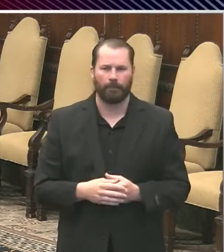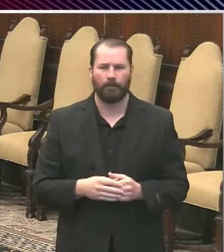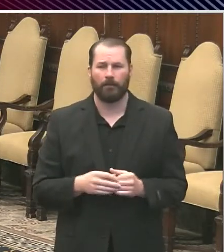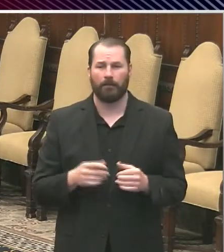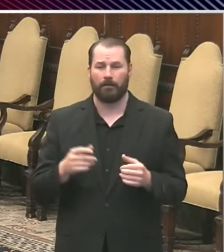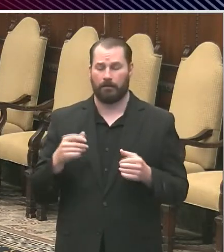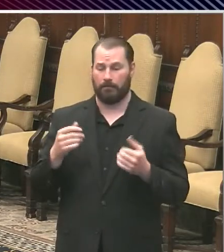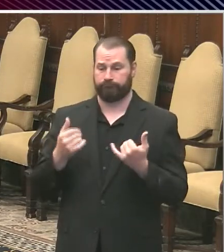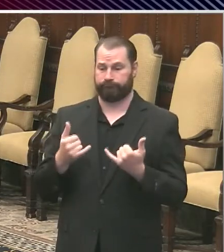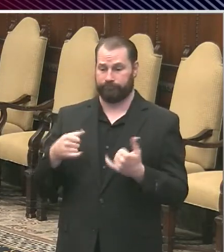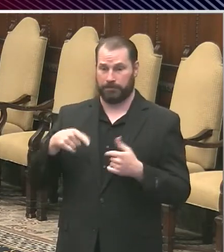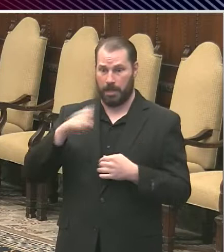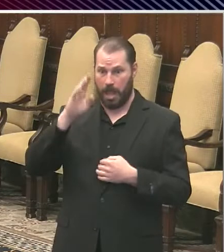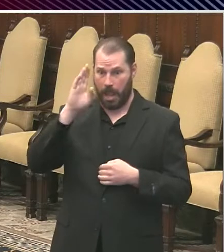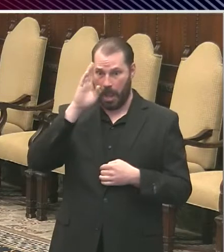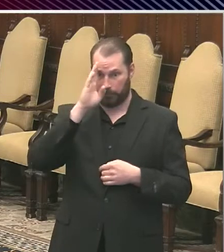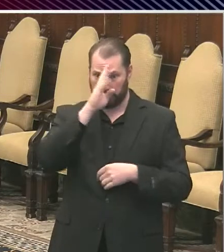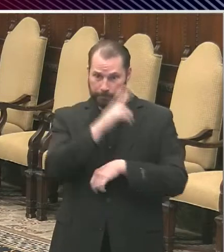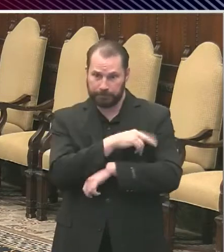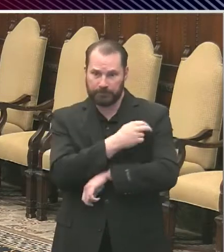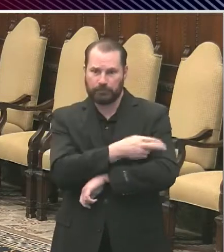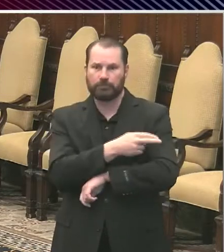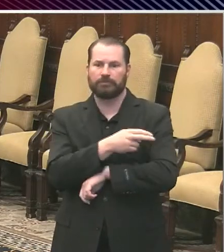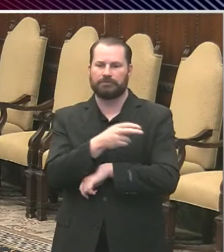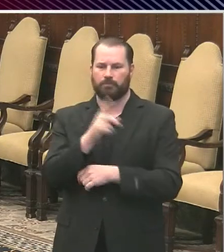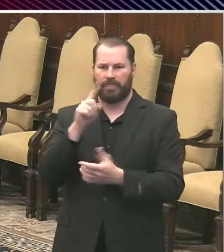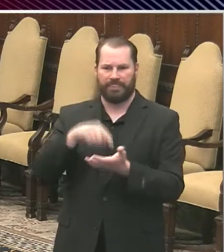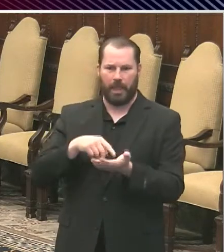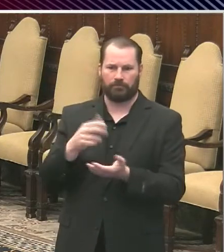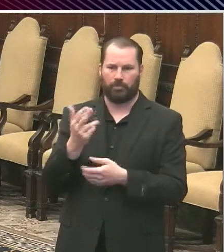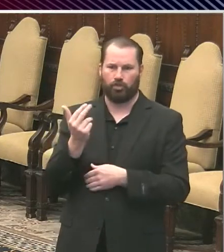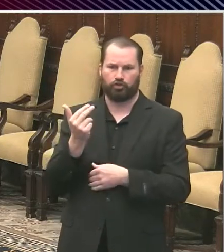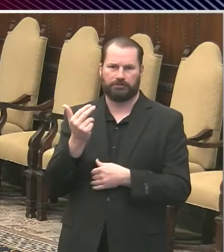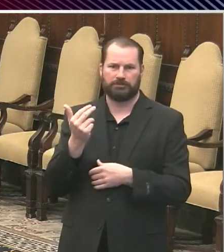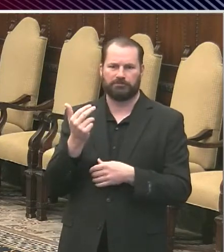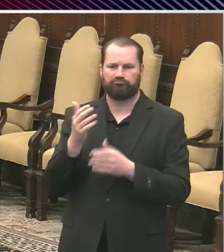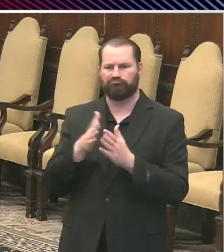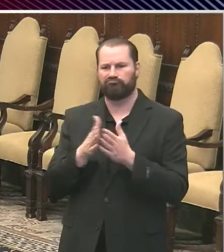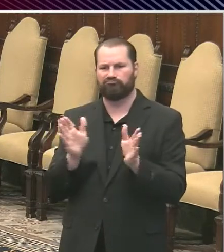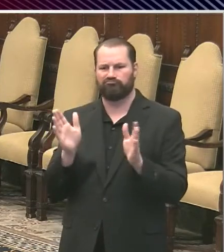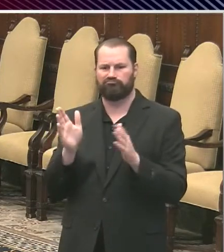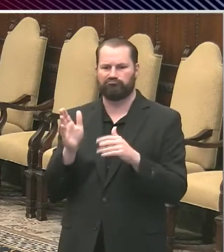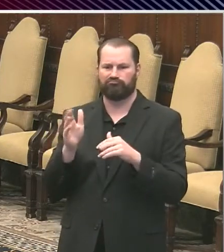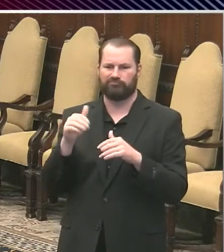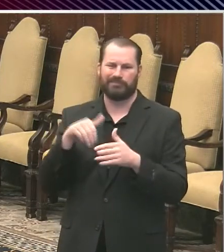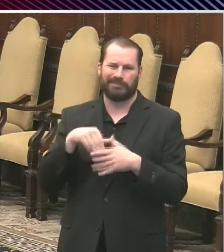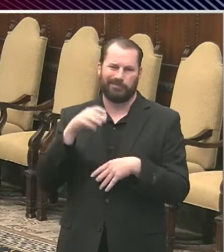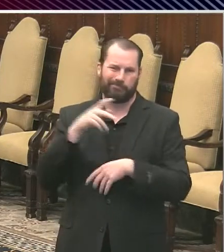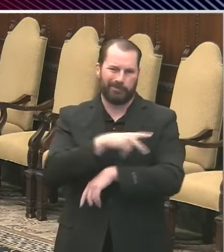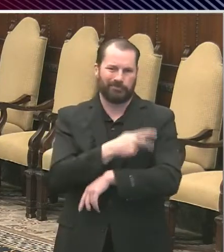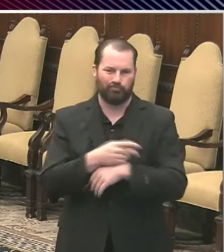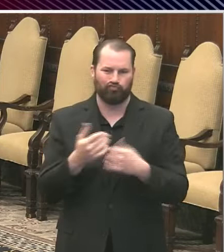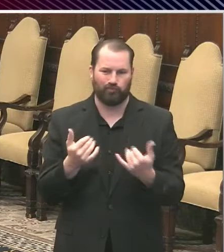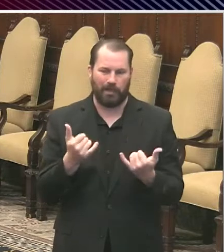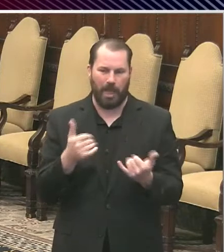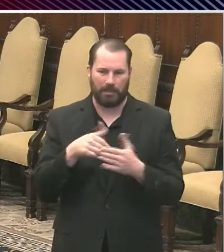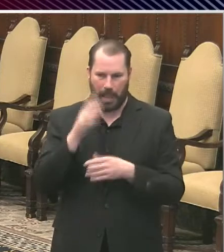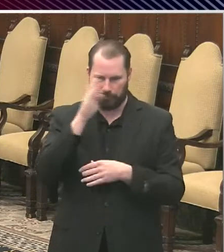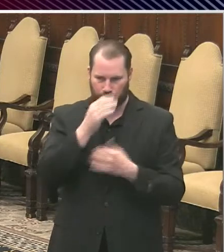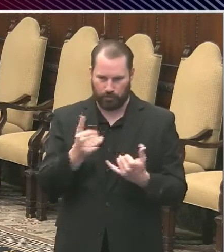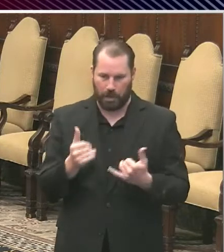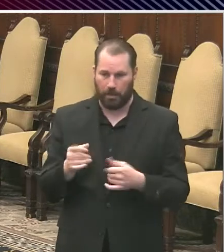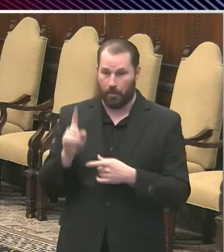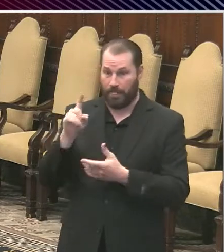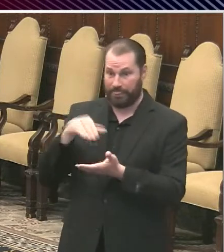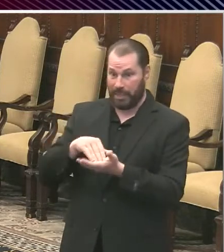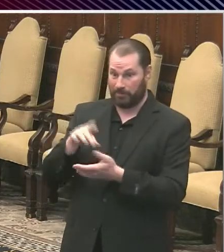have 1,013 coronavirus inpatients in Philadelphia hospitals, 1,881 in hospitals